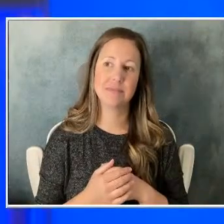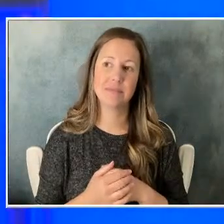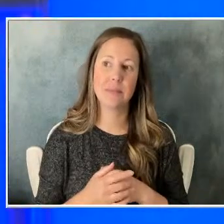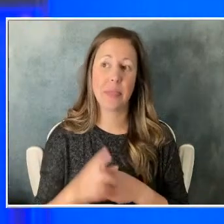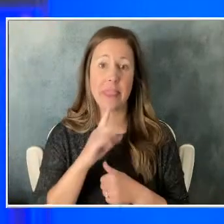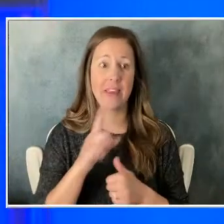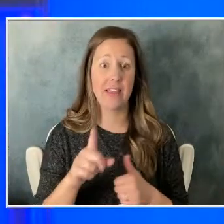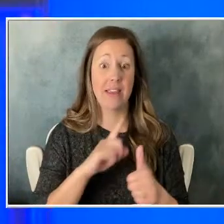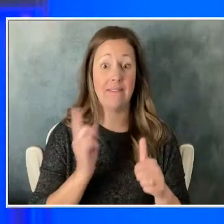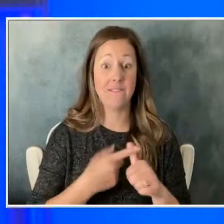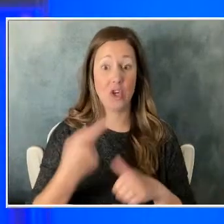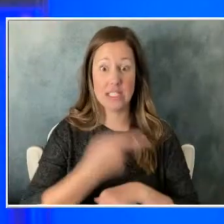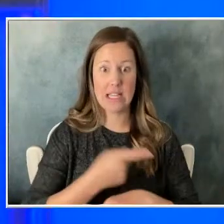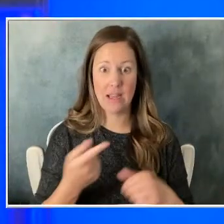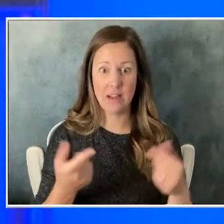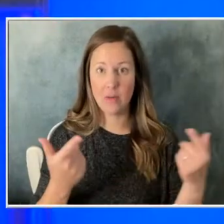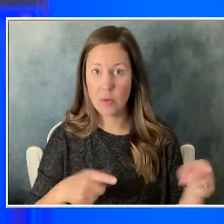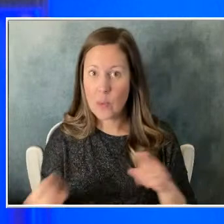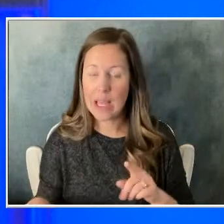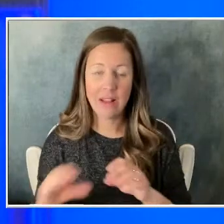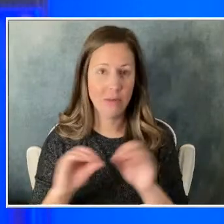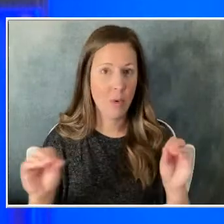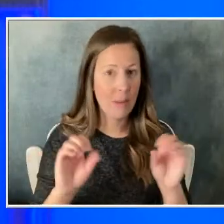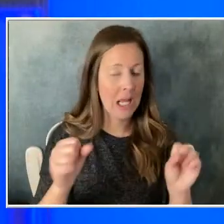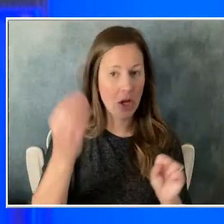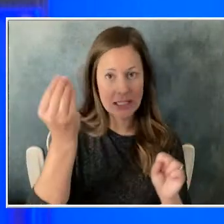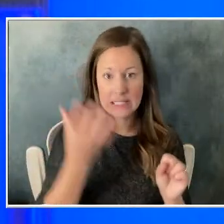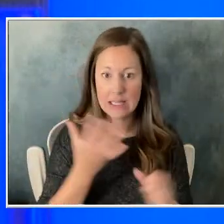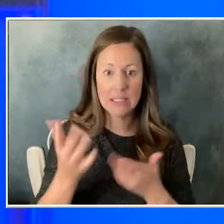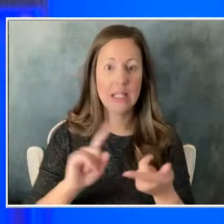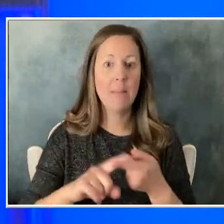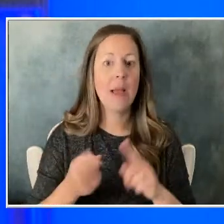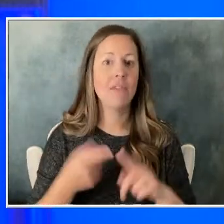on. Nobody could tell, and they were already trying to help,